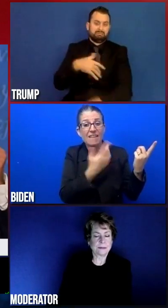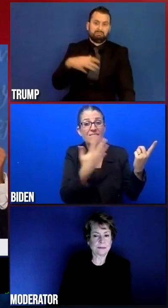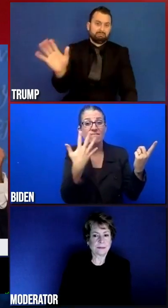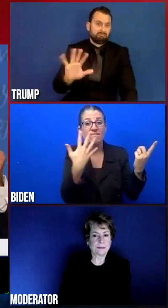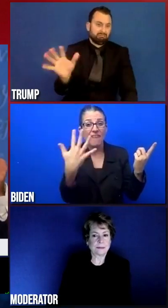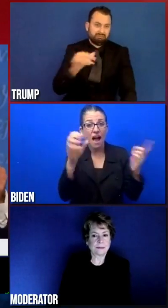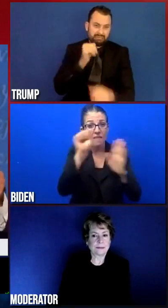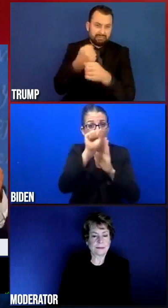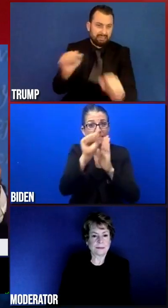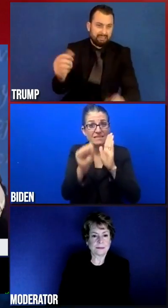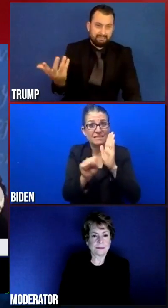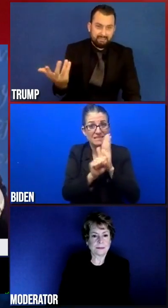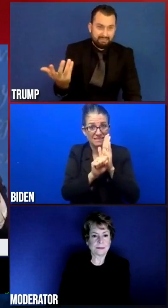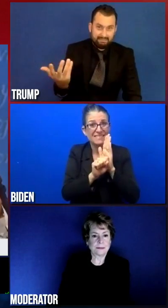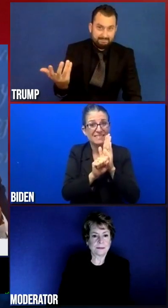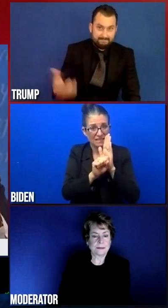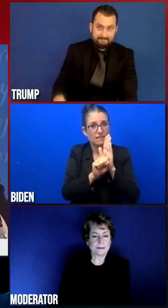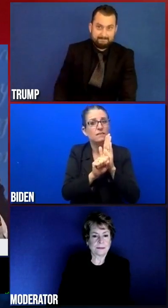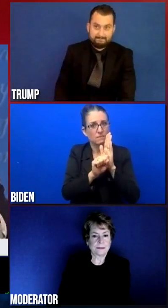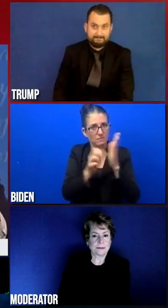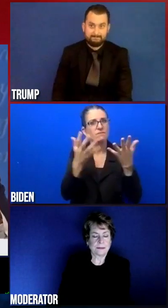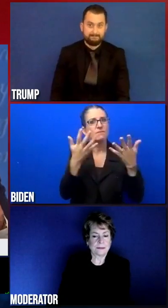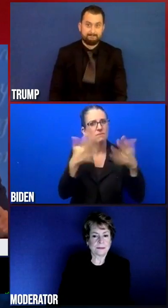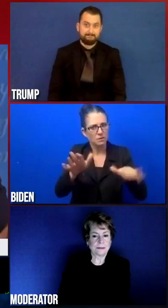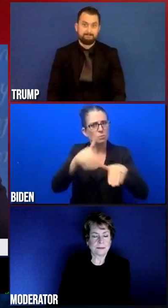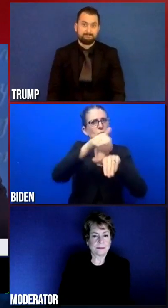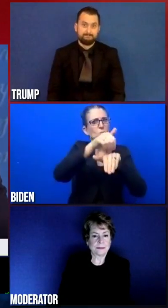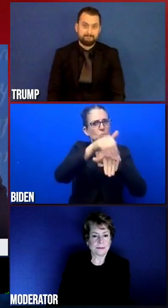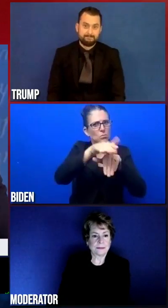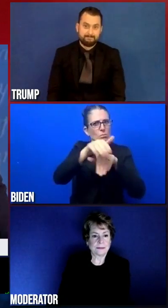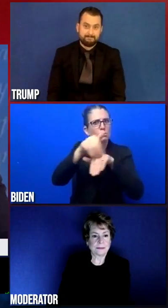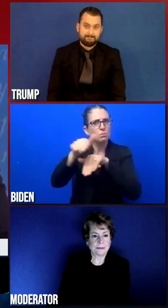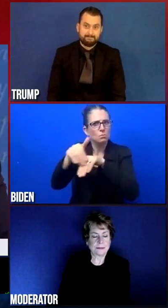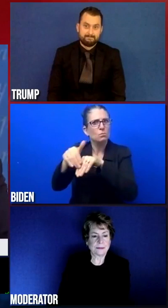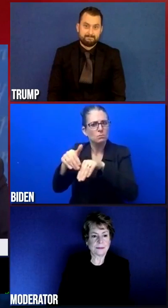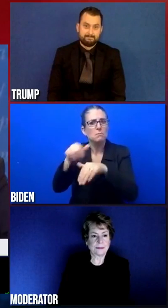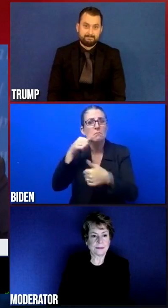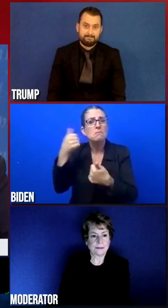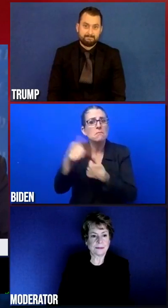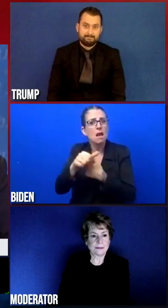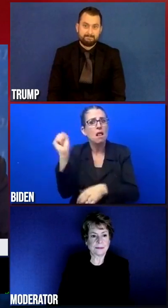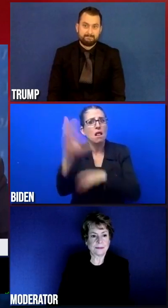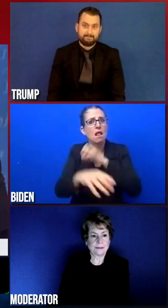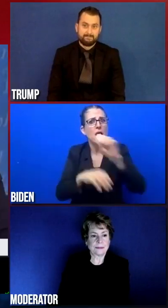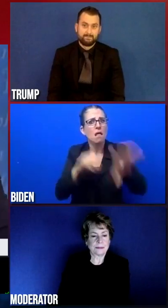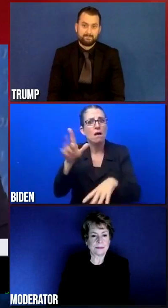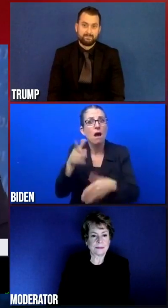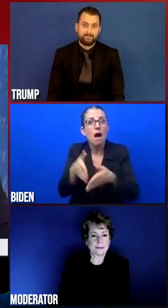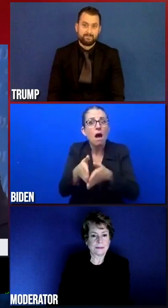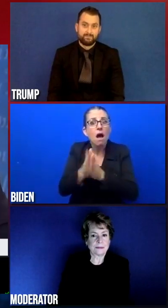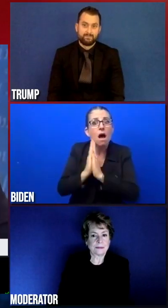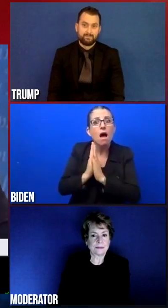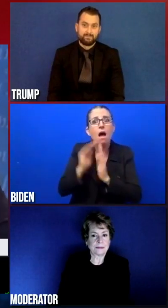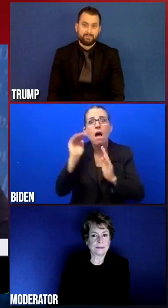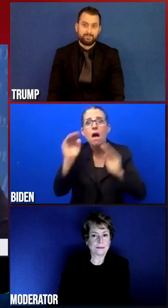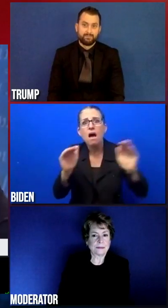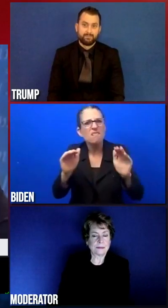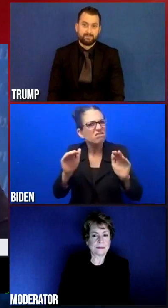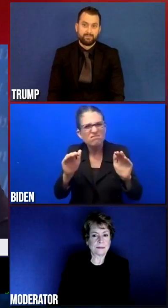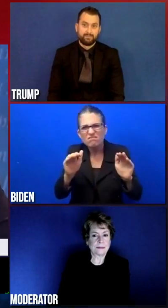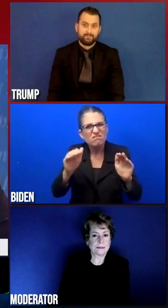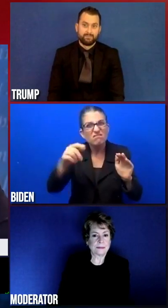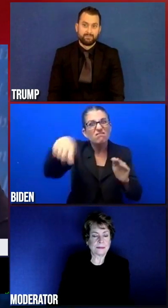And you don't have to solicit the ballot. It's sent to you. It's sent to your home. What they're saying is that it has to be a